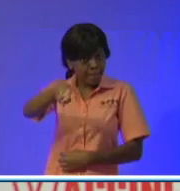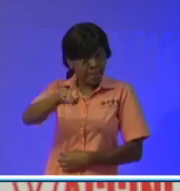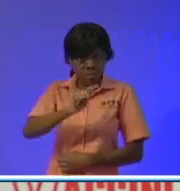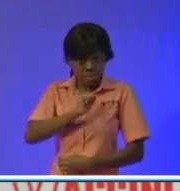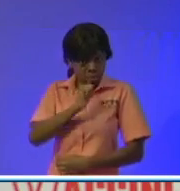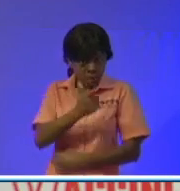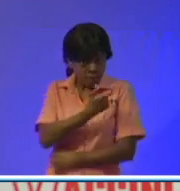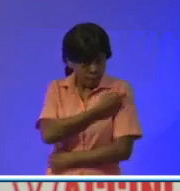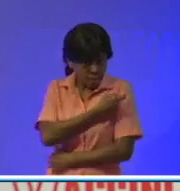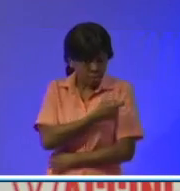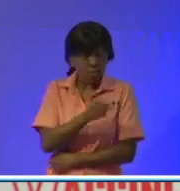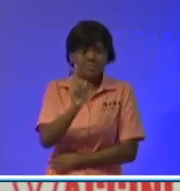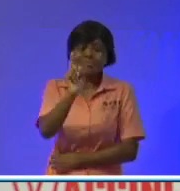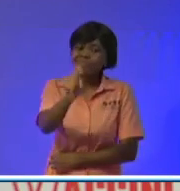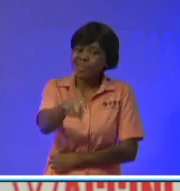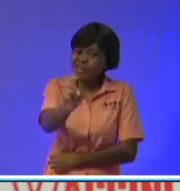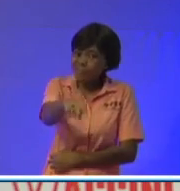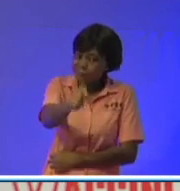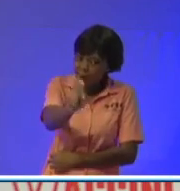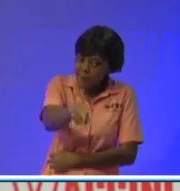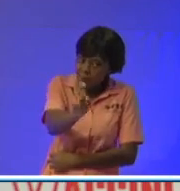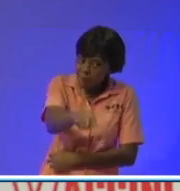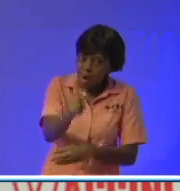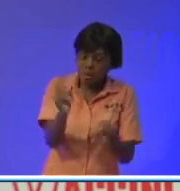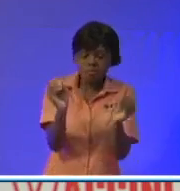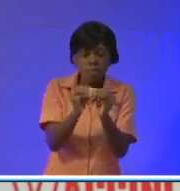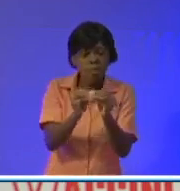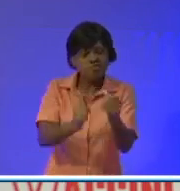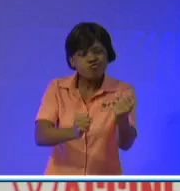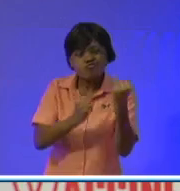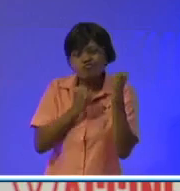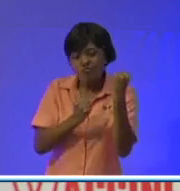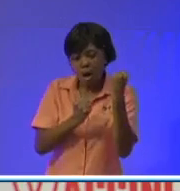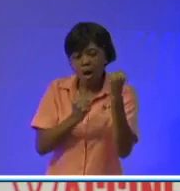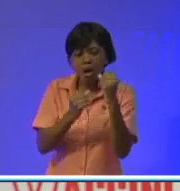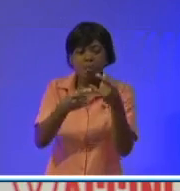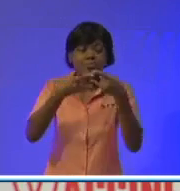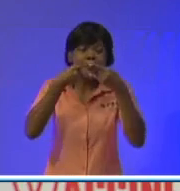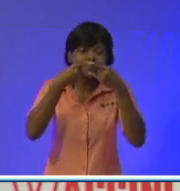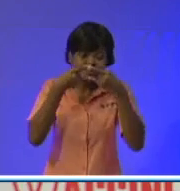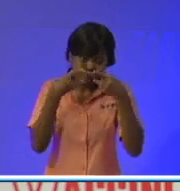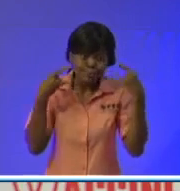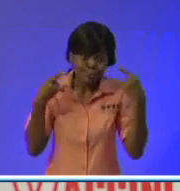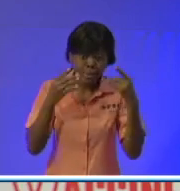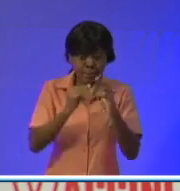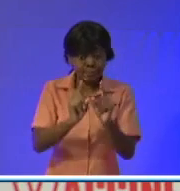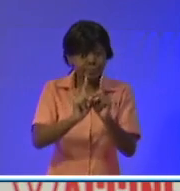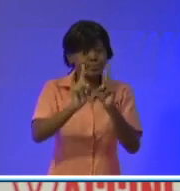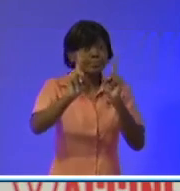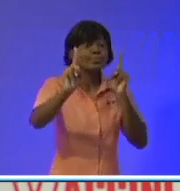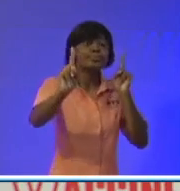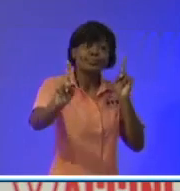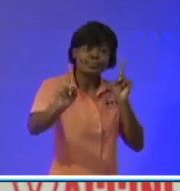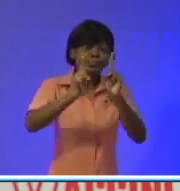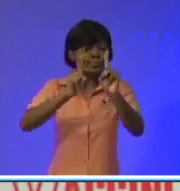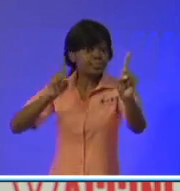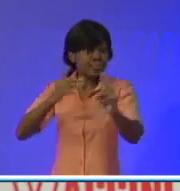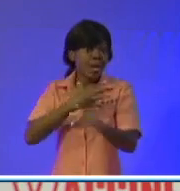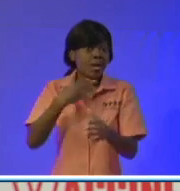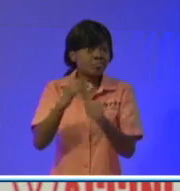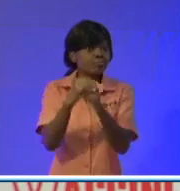have that extra layer of protection that a vaccine will give you. And we urge you at this time